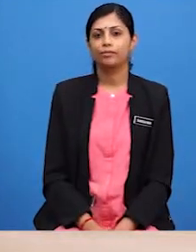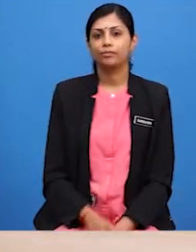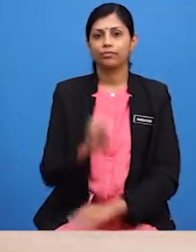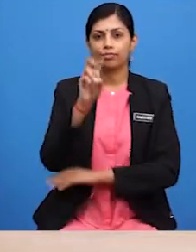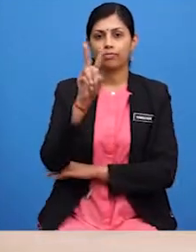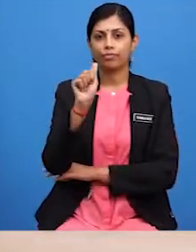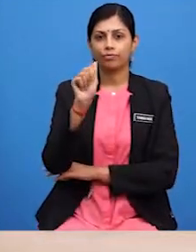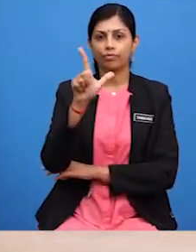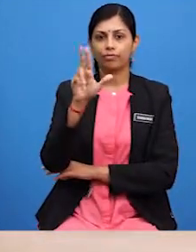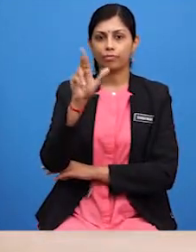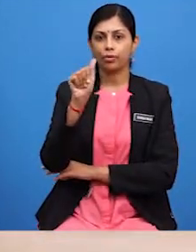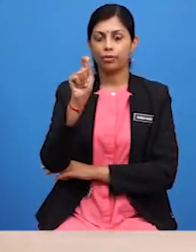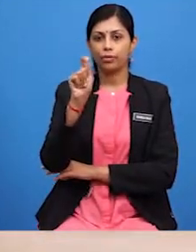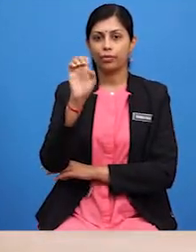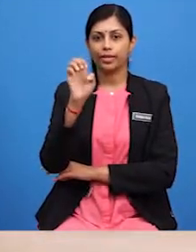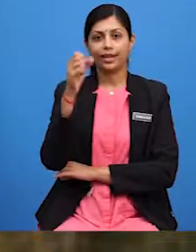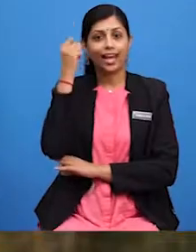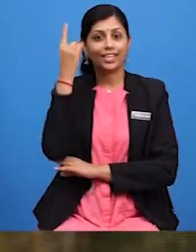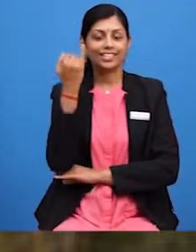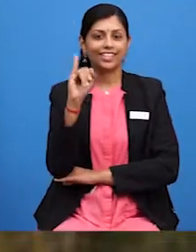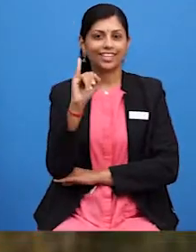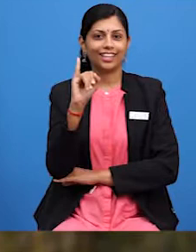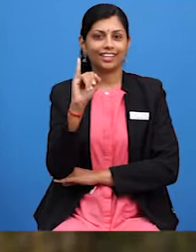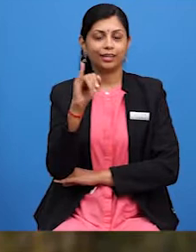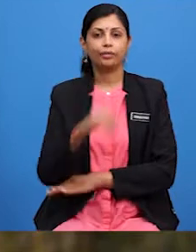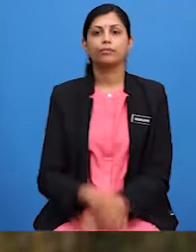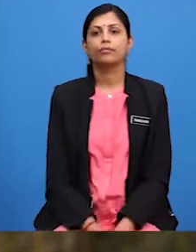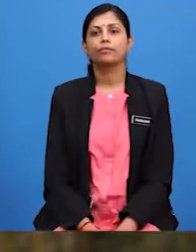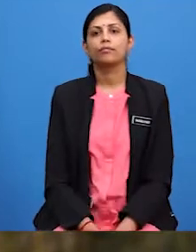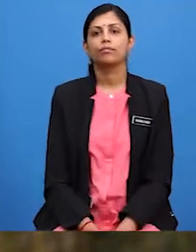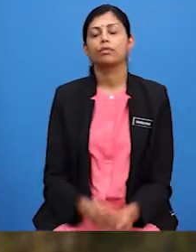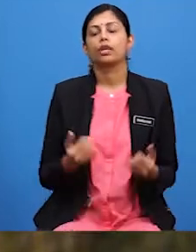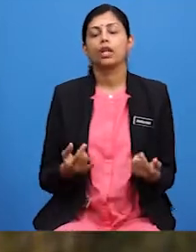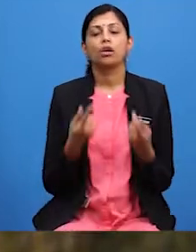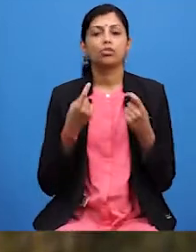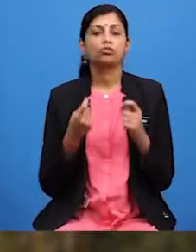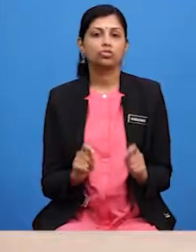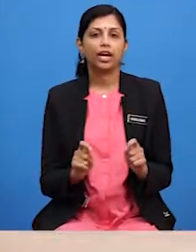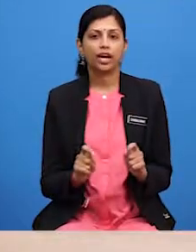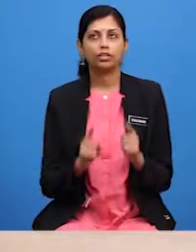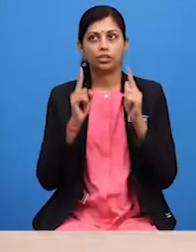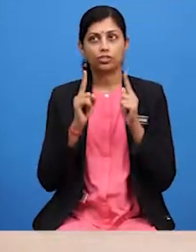Evaluate understanding. Before I leave, try and read this.